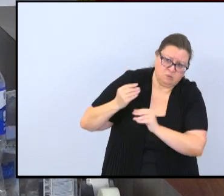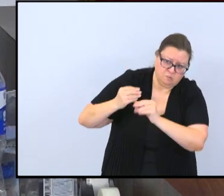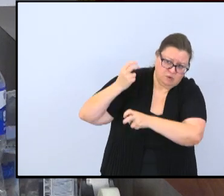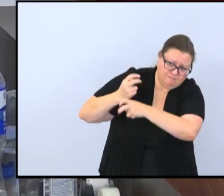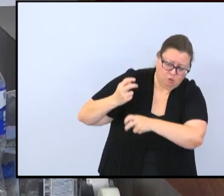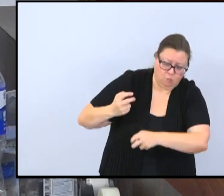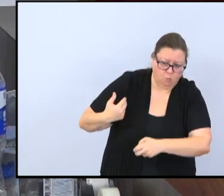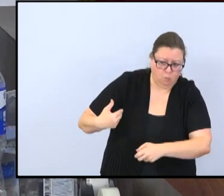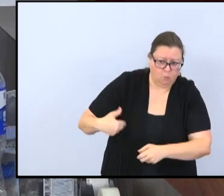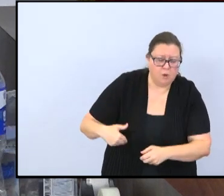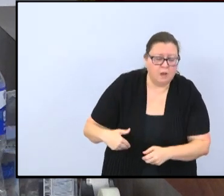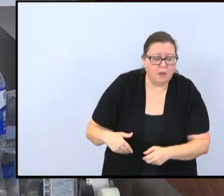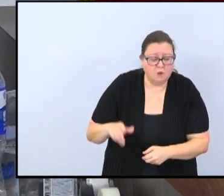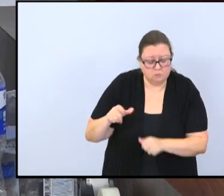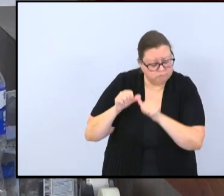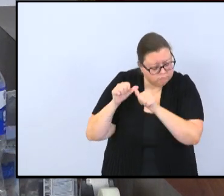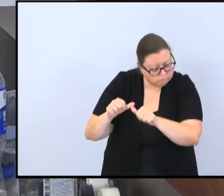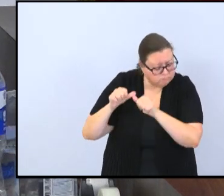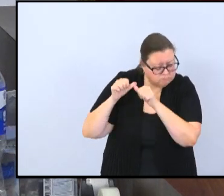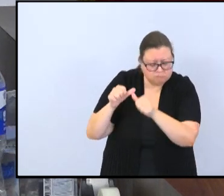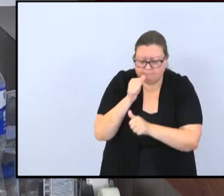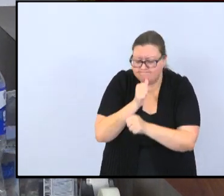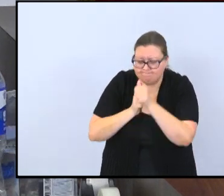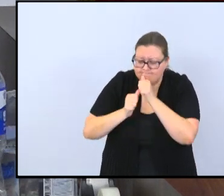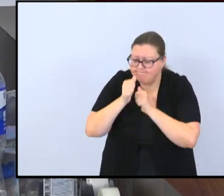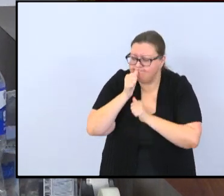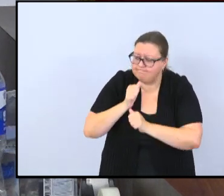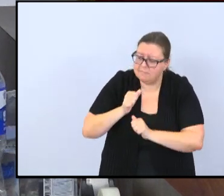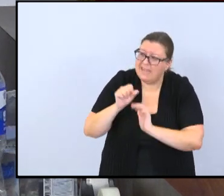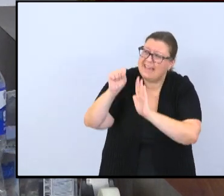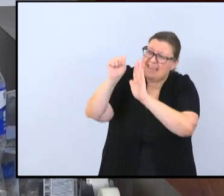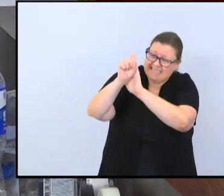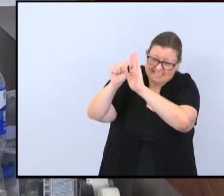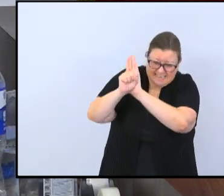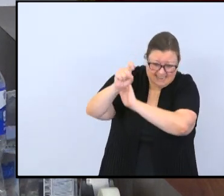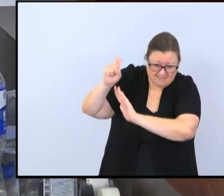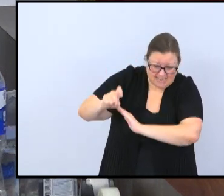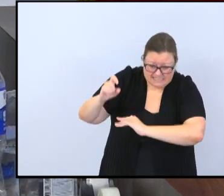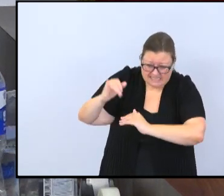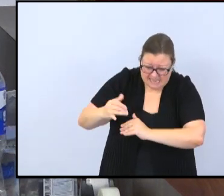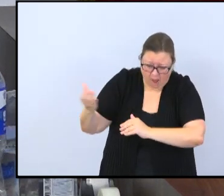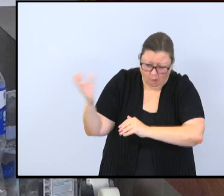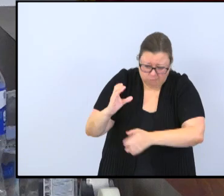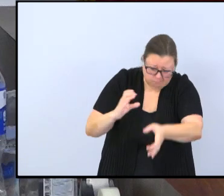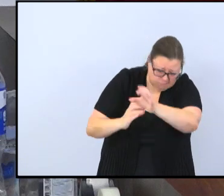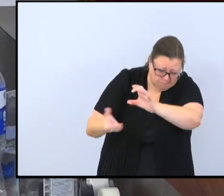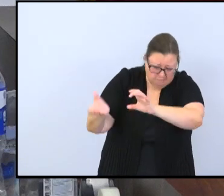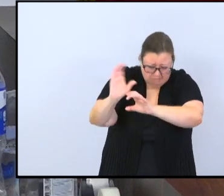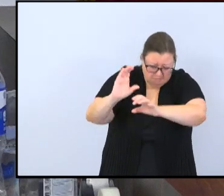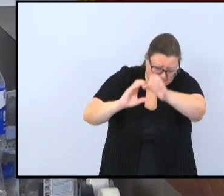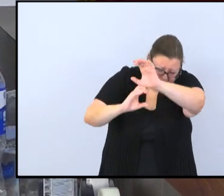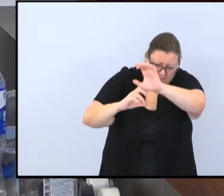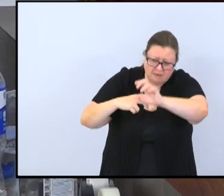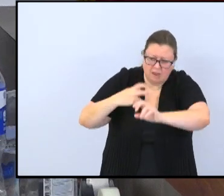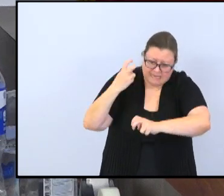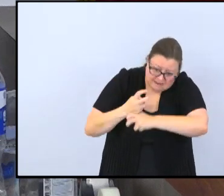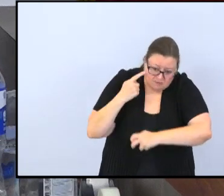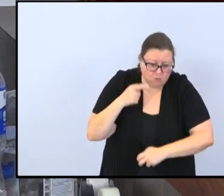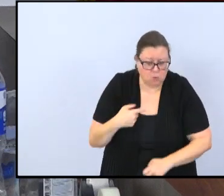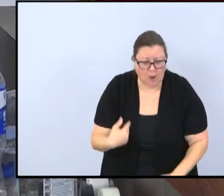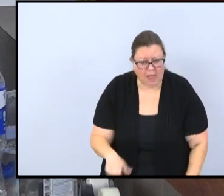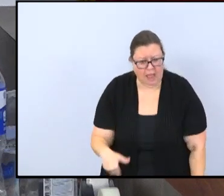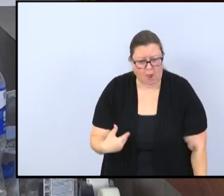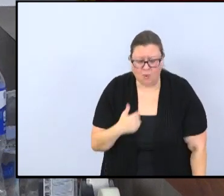And you keep doing it. The state is making it harder and harder for you to keep doing it. And I'm sorry for